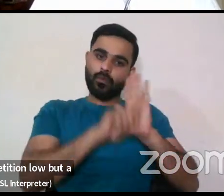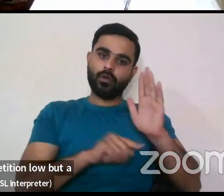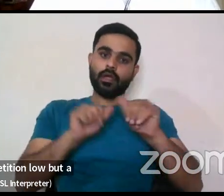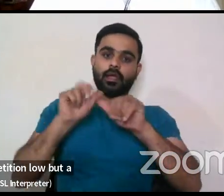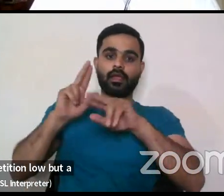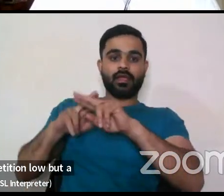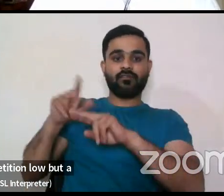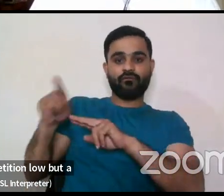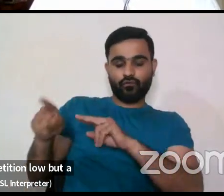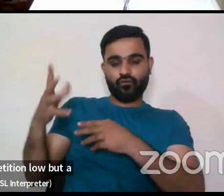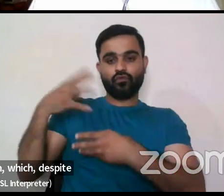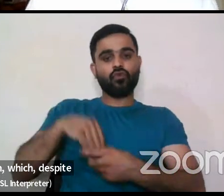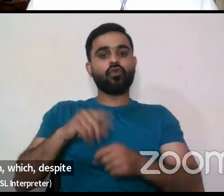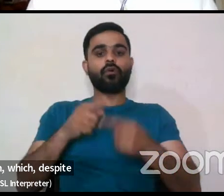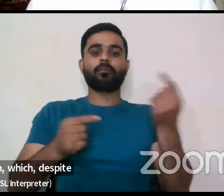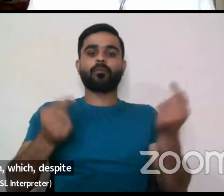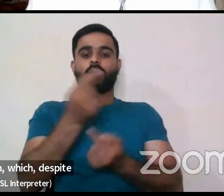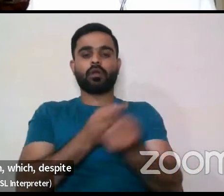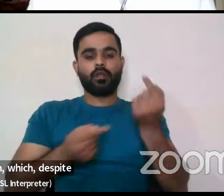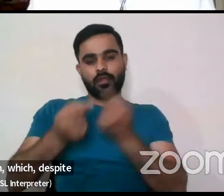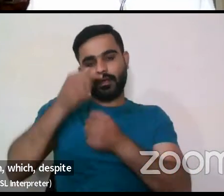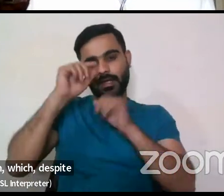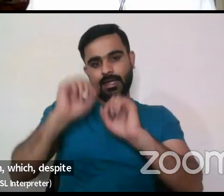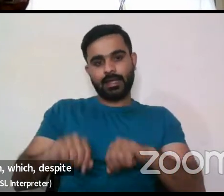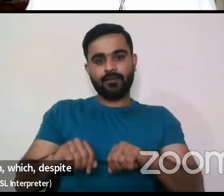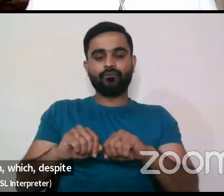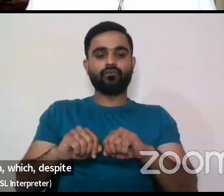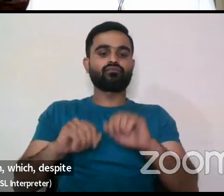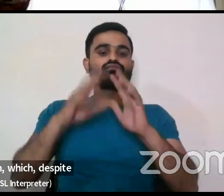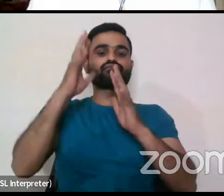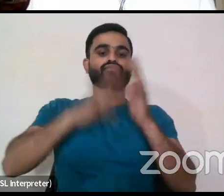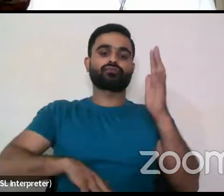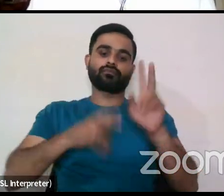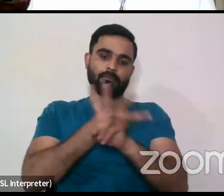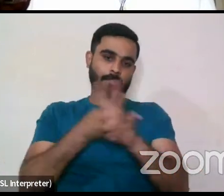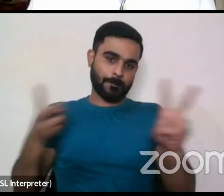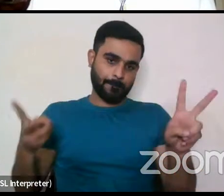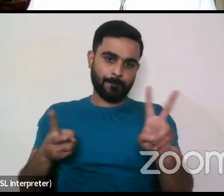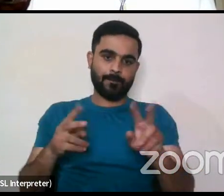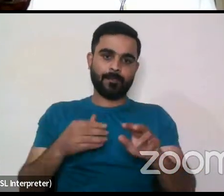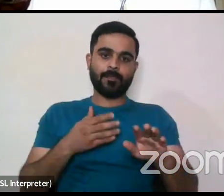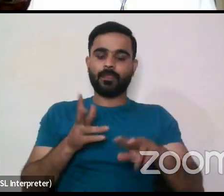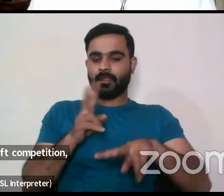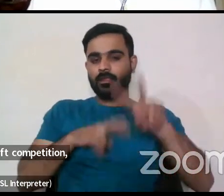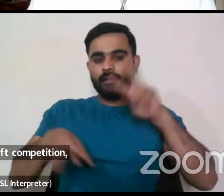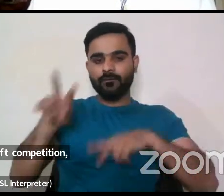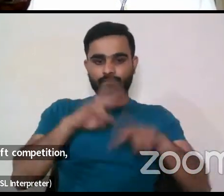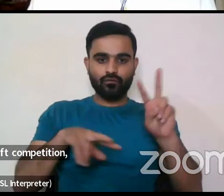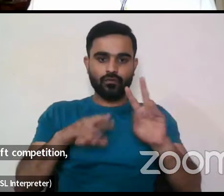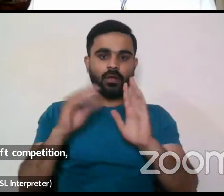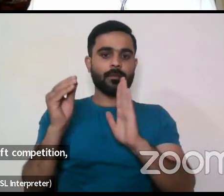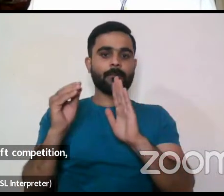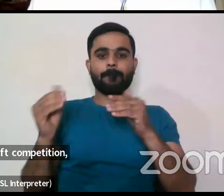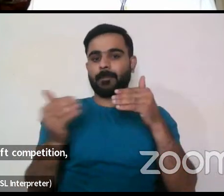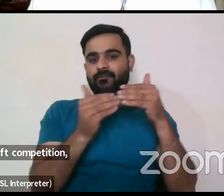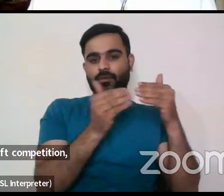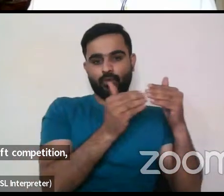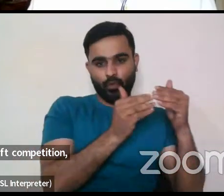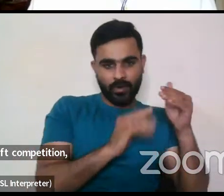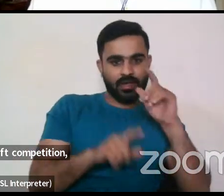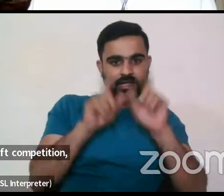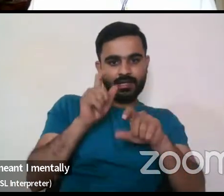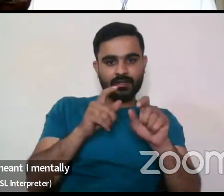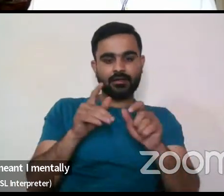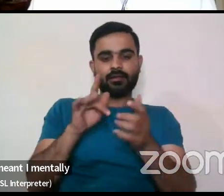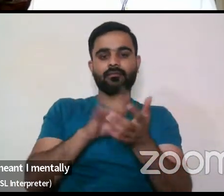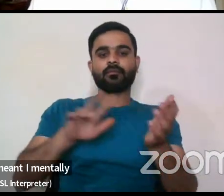which despite all its political issues also has a draft competition law. So I went to each I mentally went to each of the